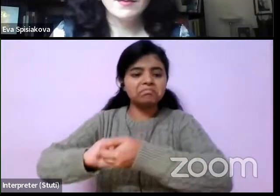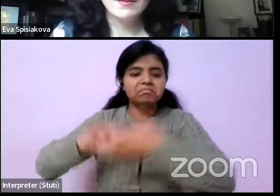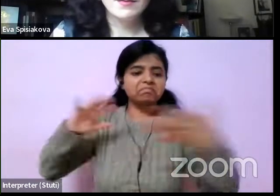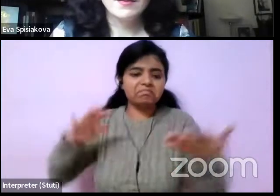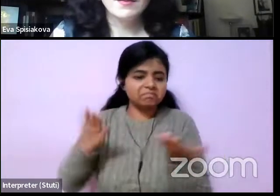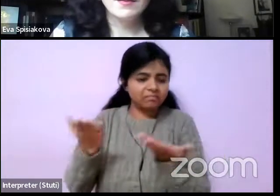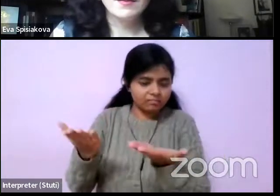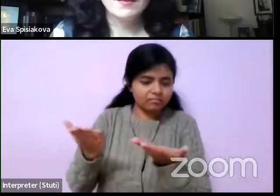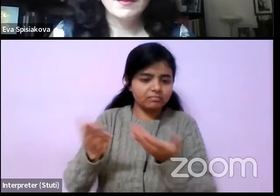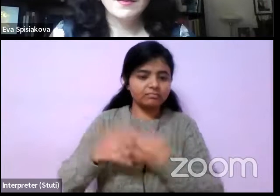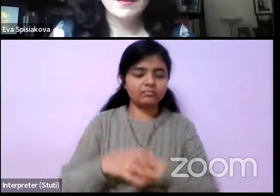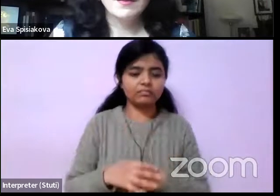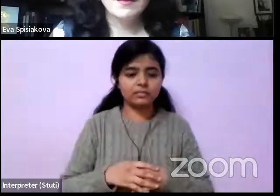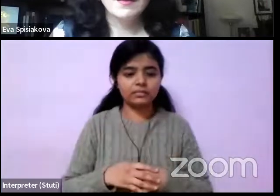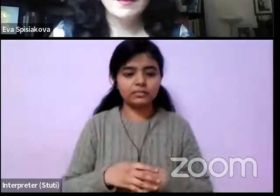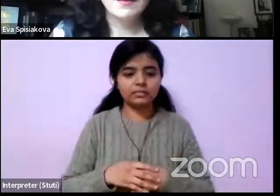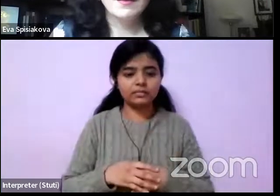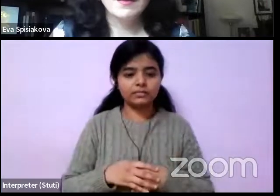Though